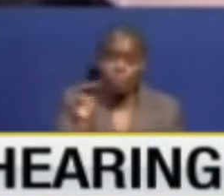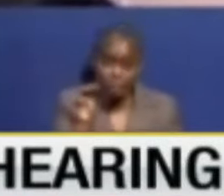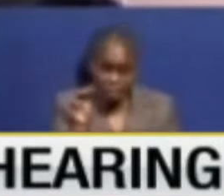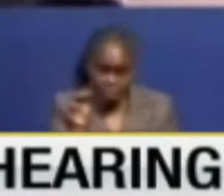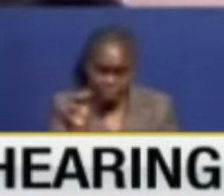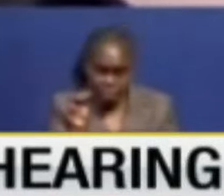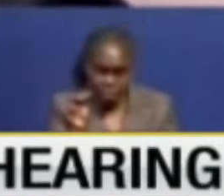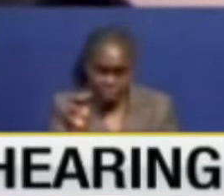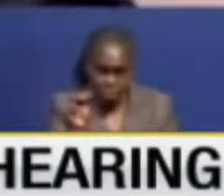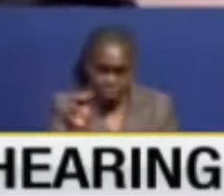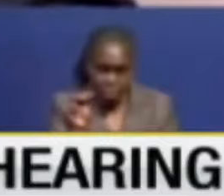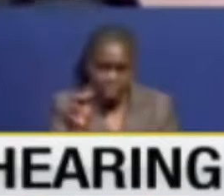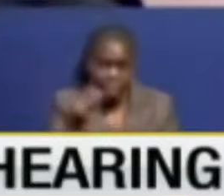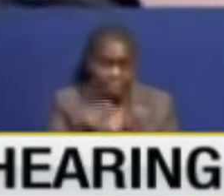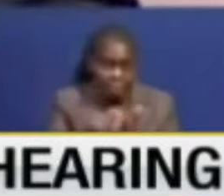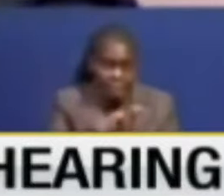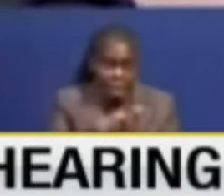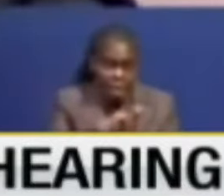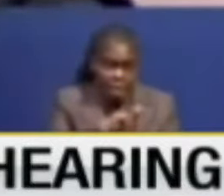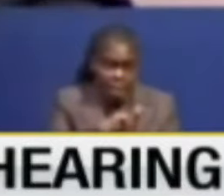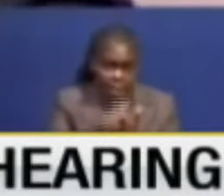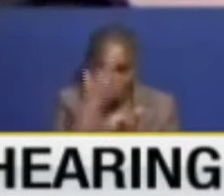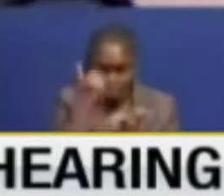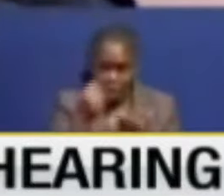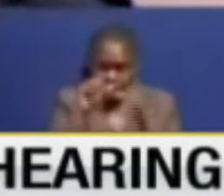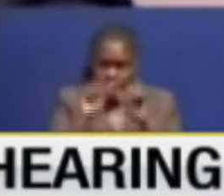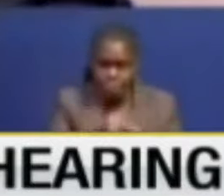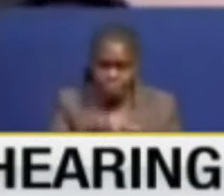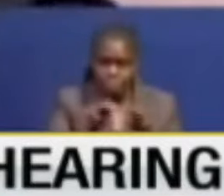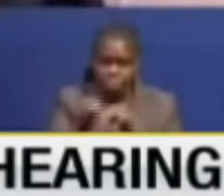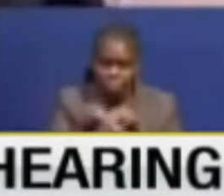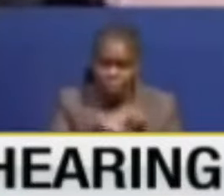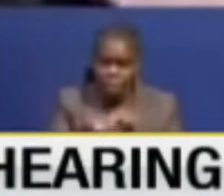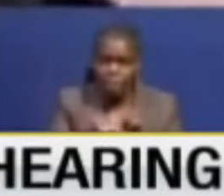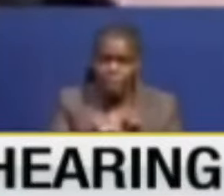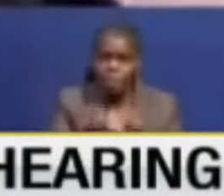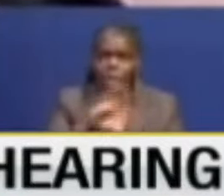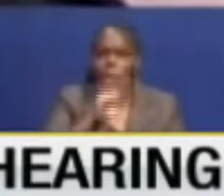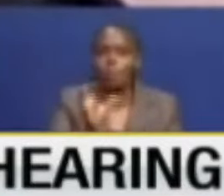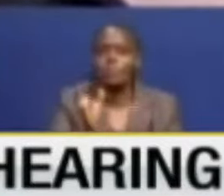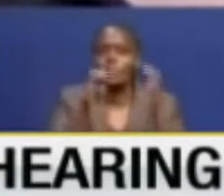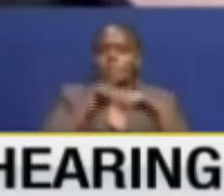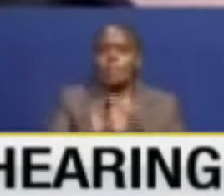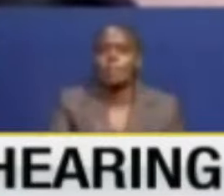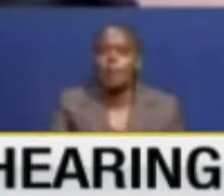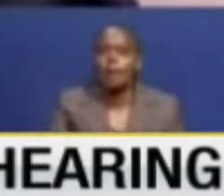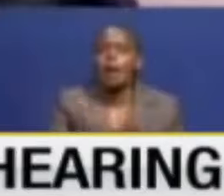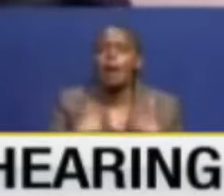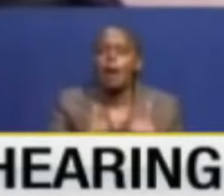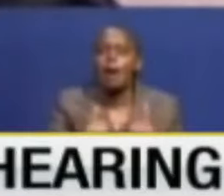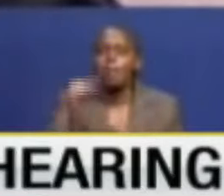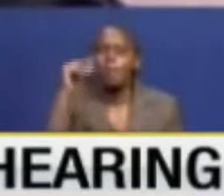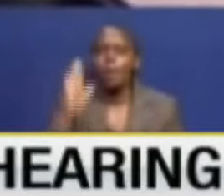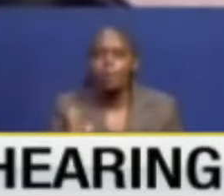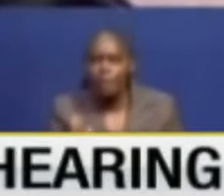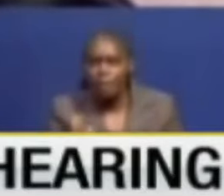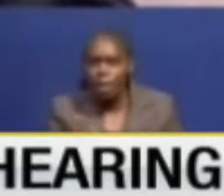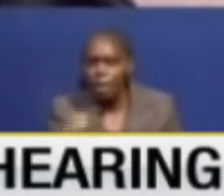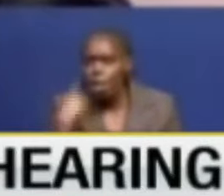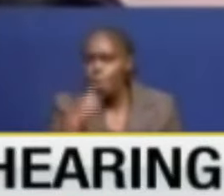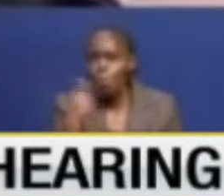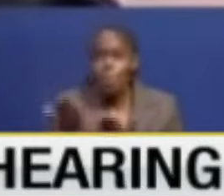million hard-earned money due to the inability to manage the county. We have a governor who